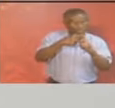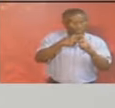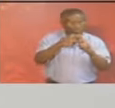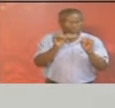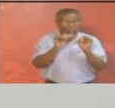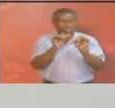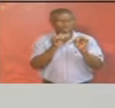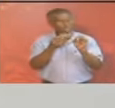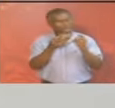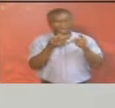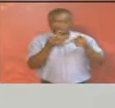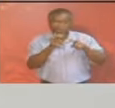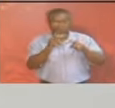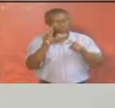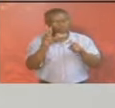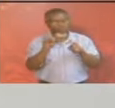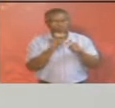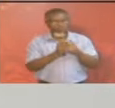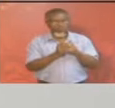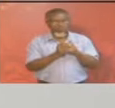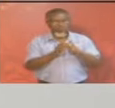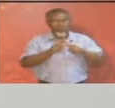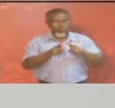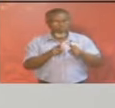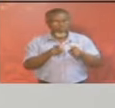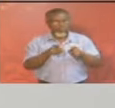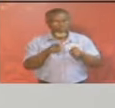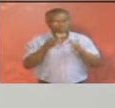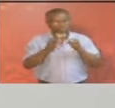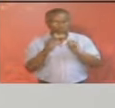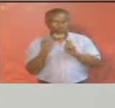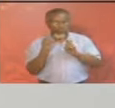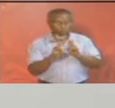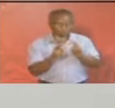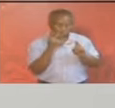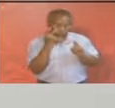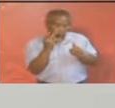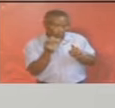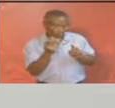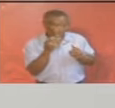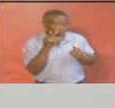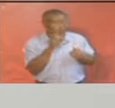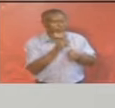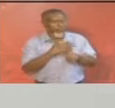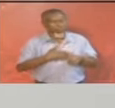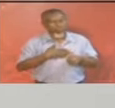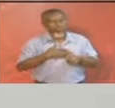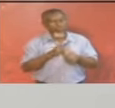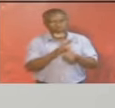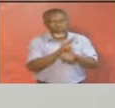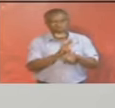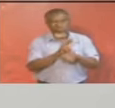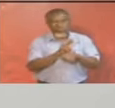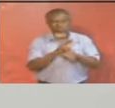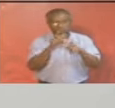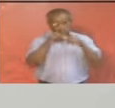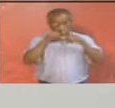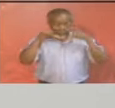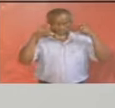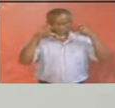to reduce the risk of spread in those settings. With respect to the statements that you've